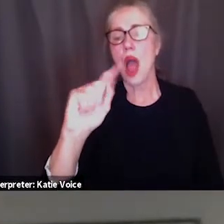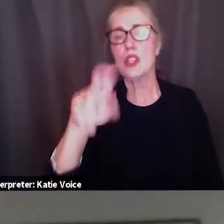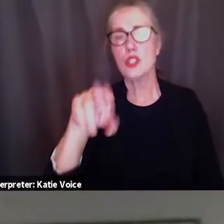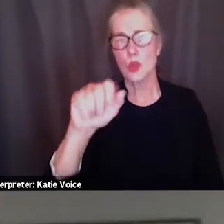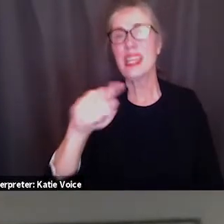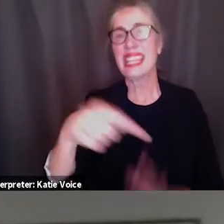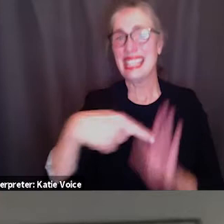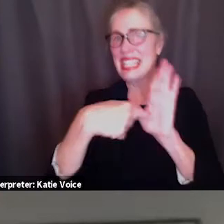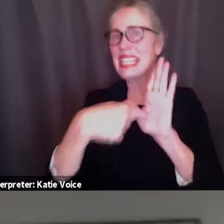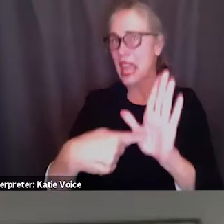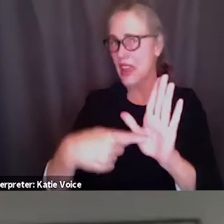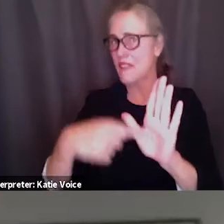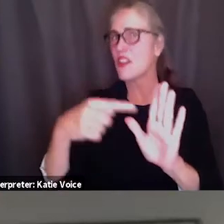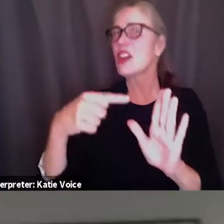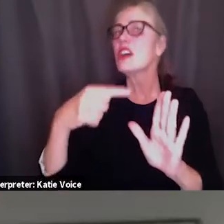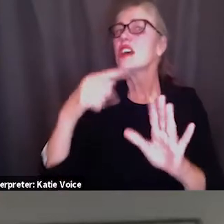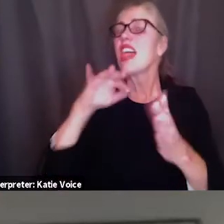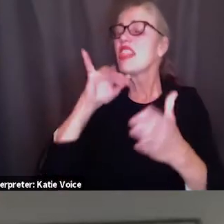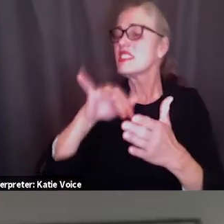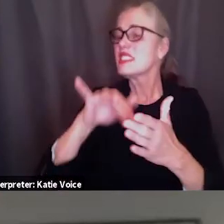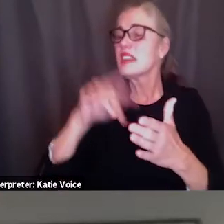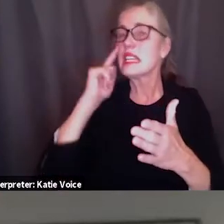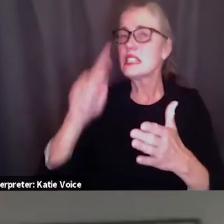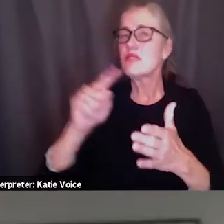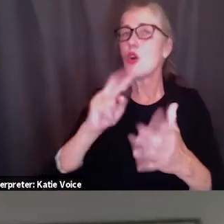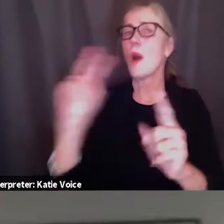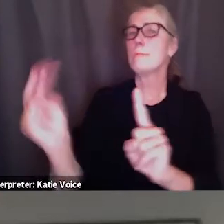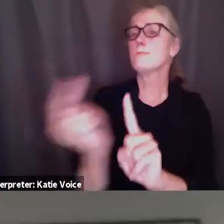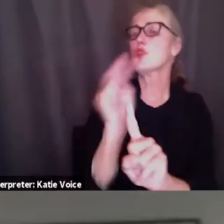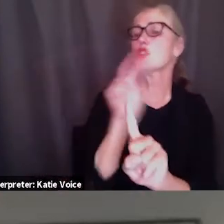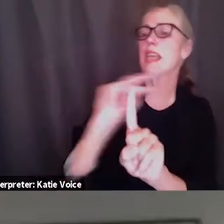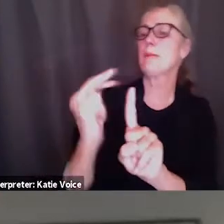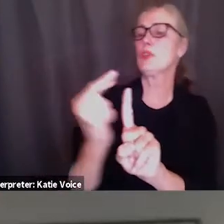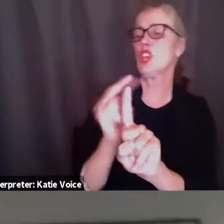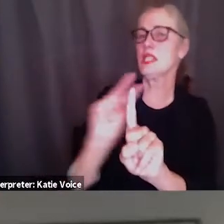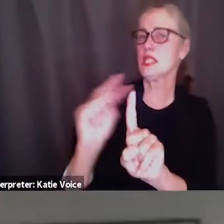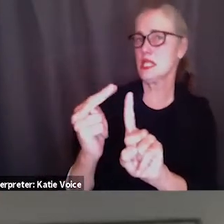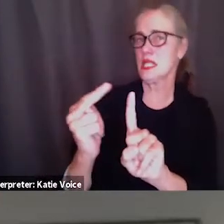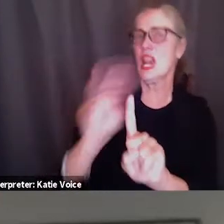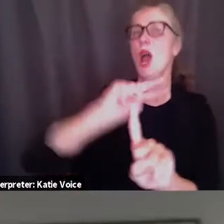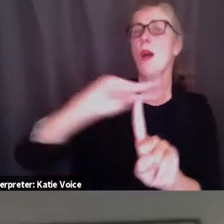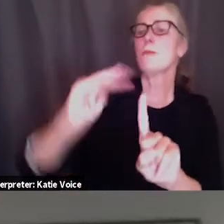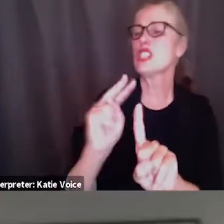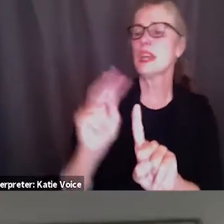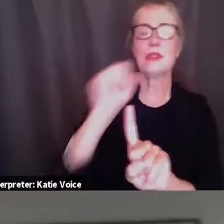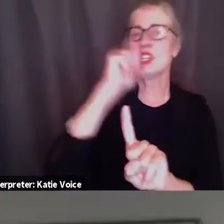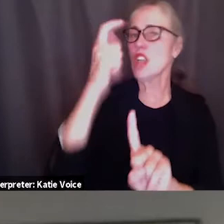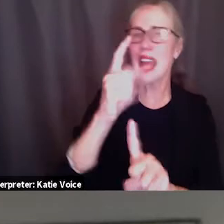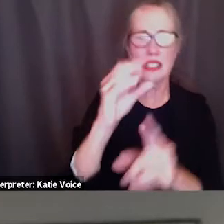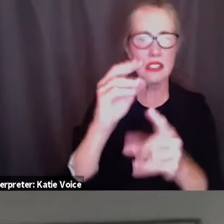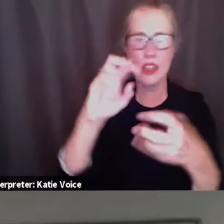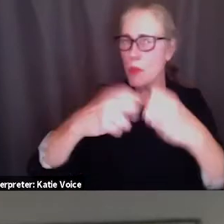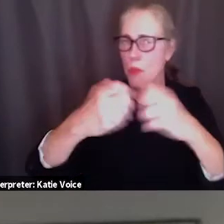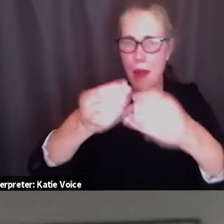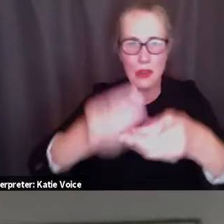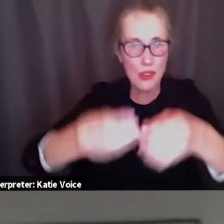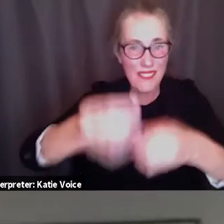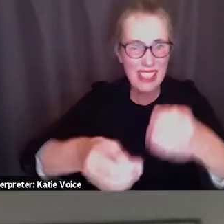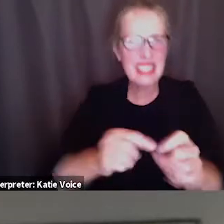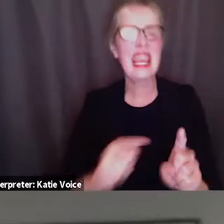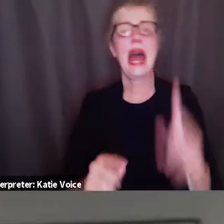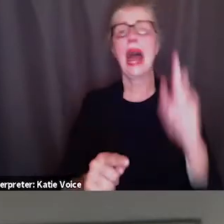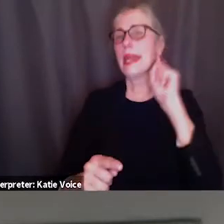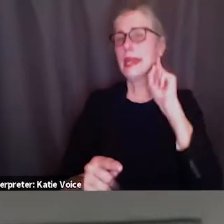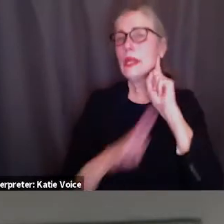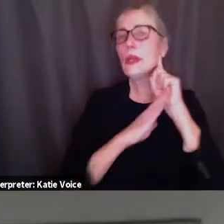the problem, just to fix the perception. And that's what you do. You go to I hear the board members talking and I